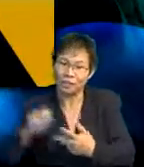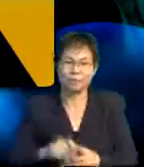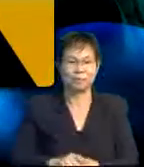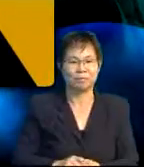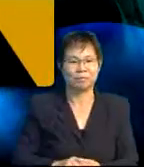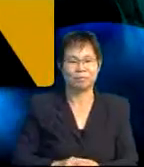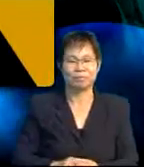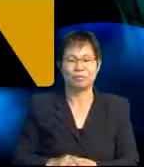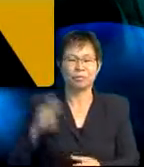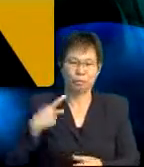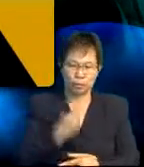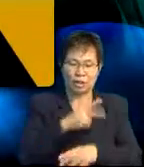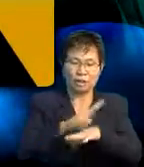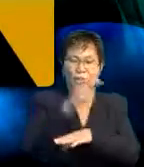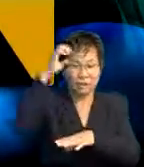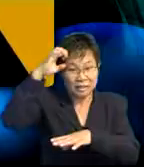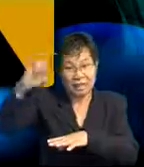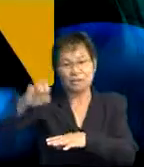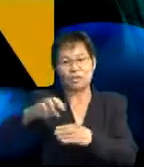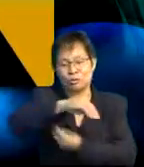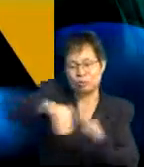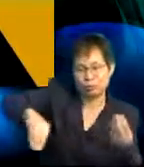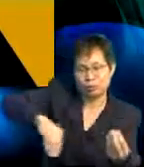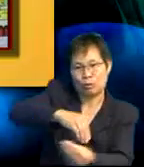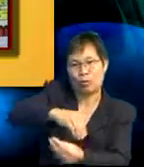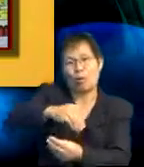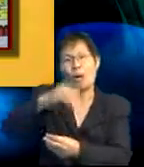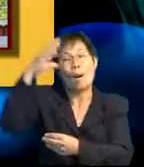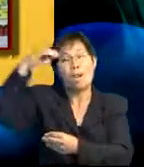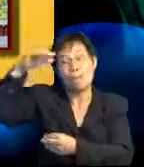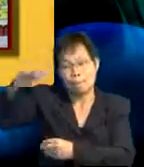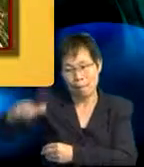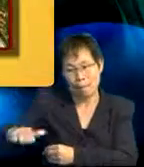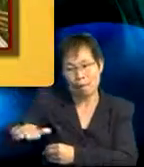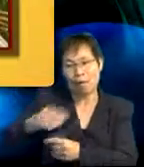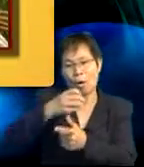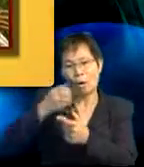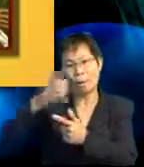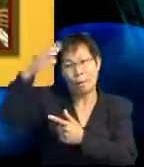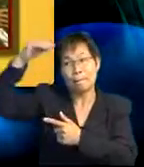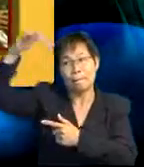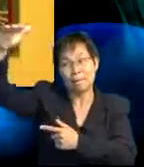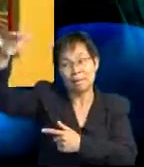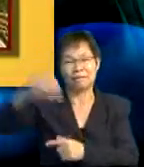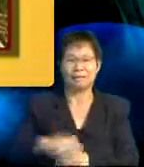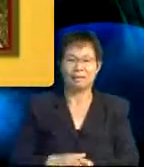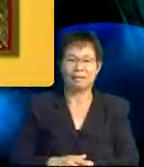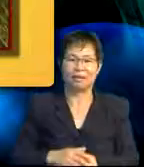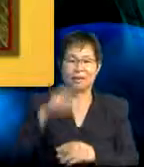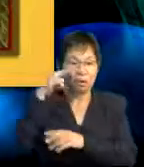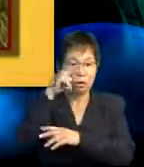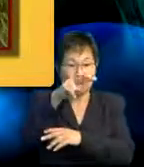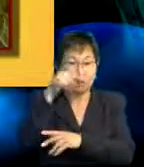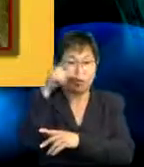she. We use he to replace the name of a boy or a man.